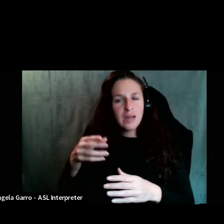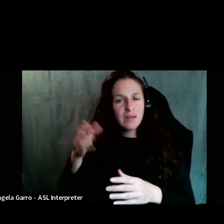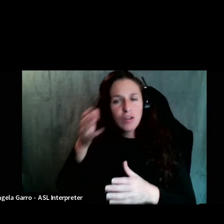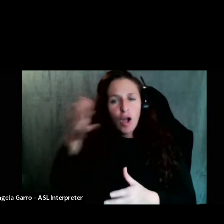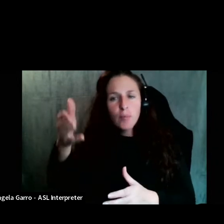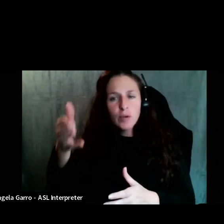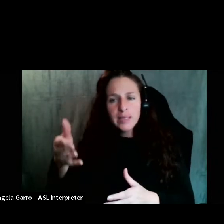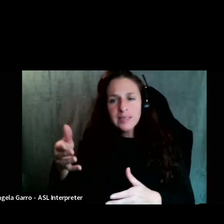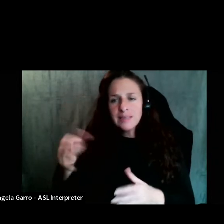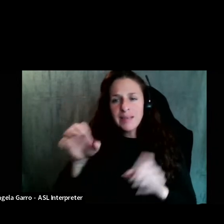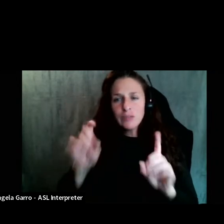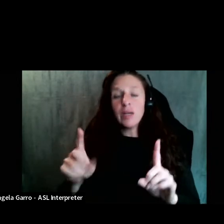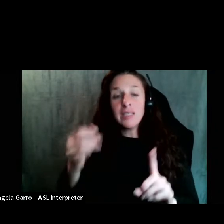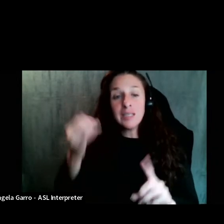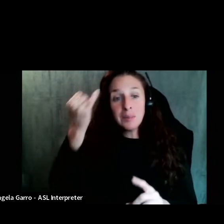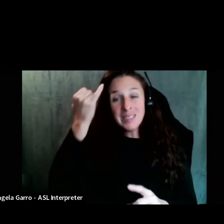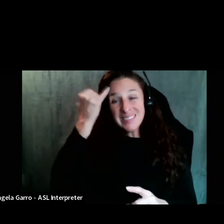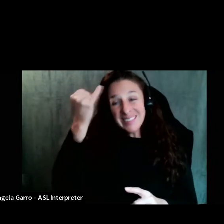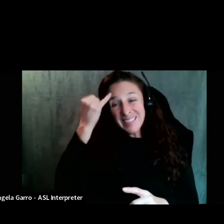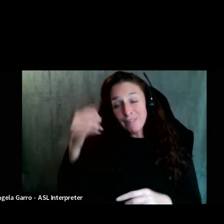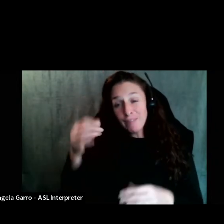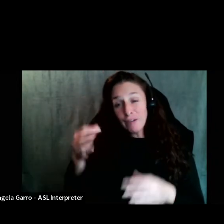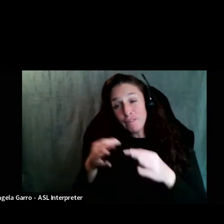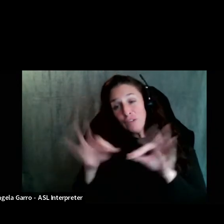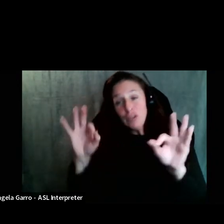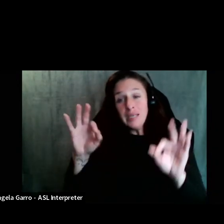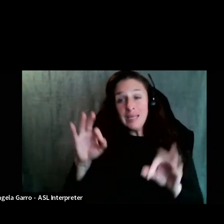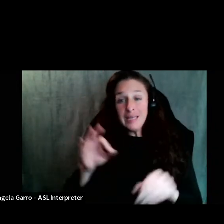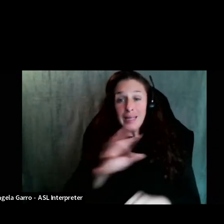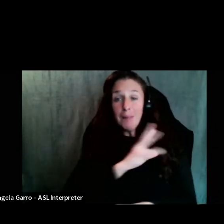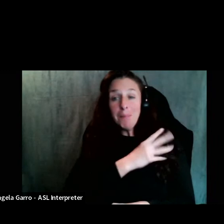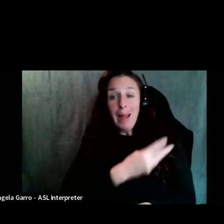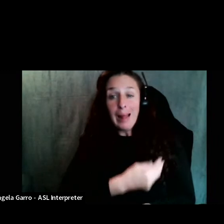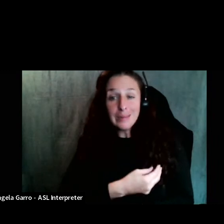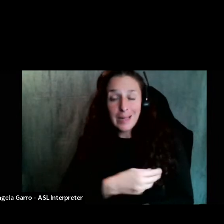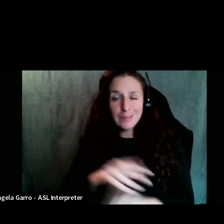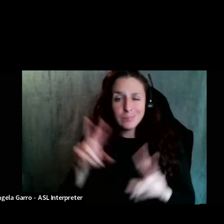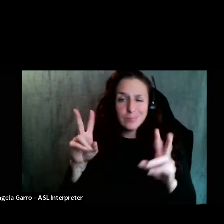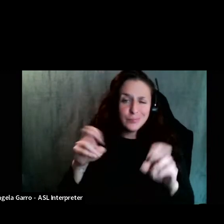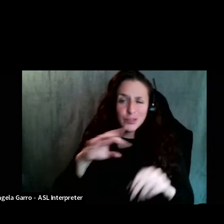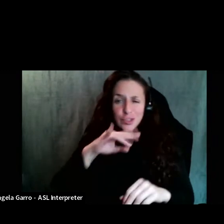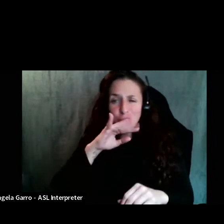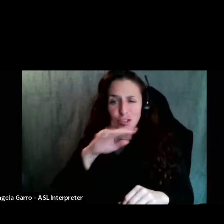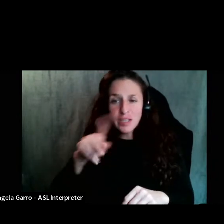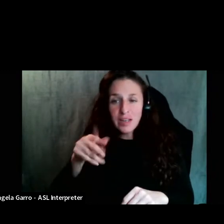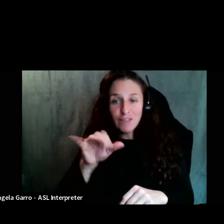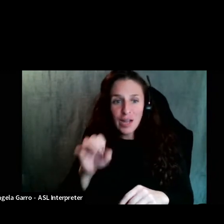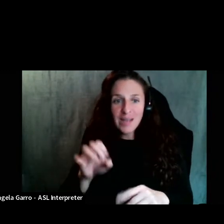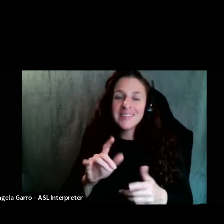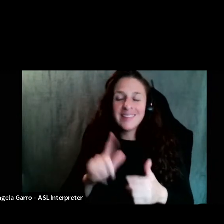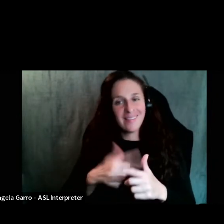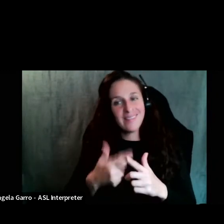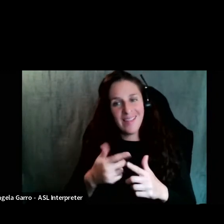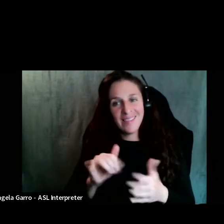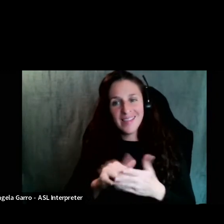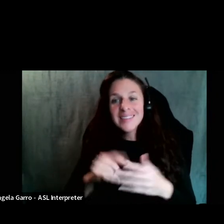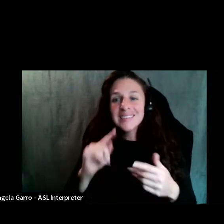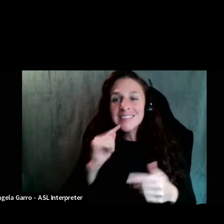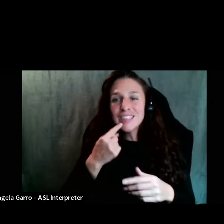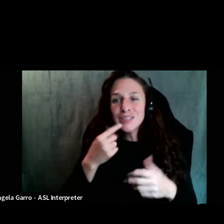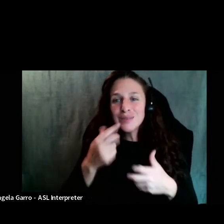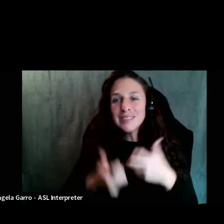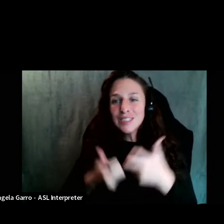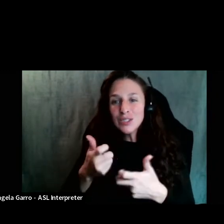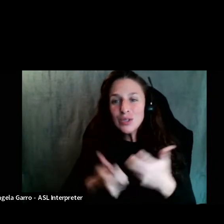if free Palestine is a dirty phrase, then I think there's a serious issue,